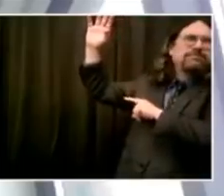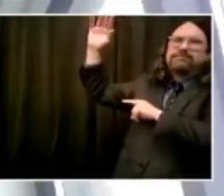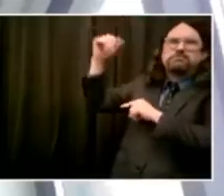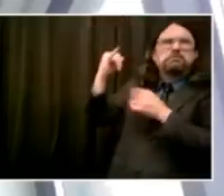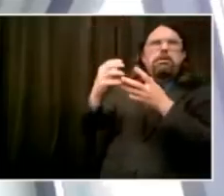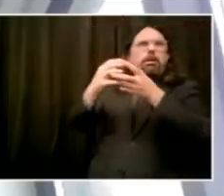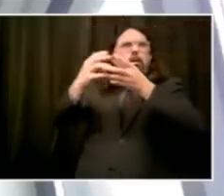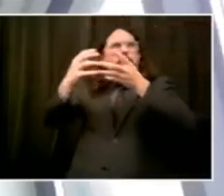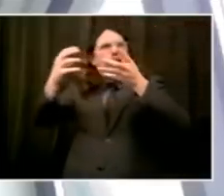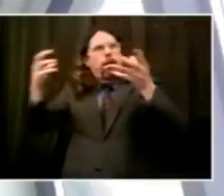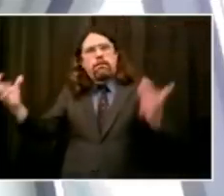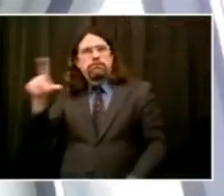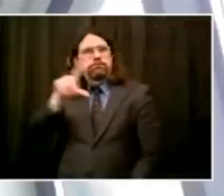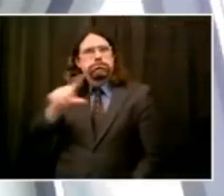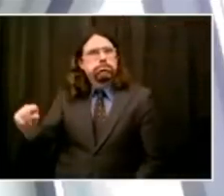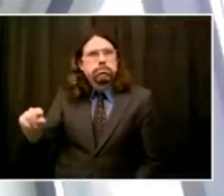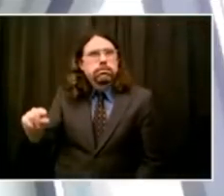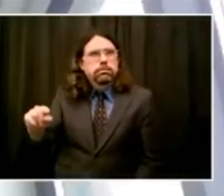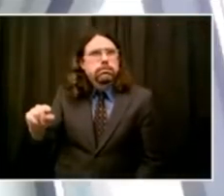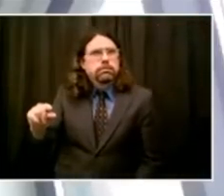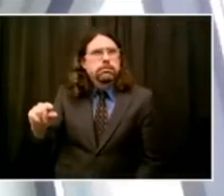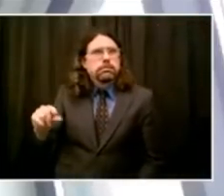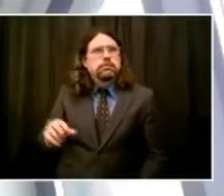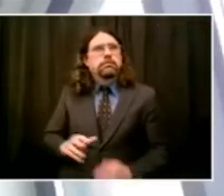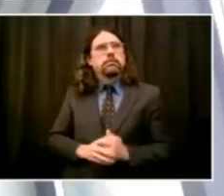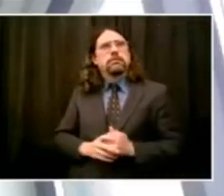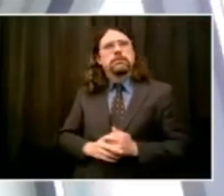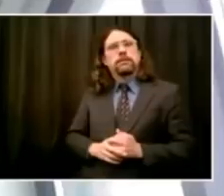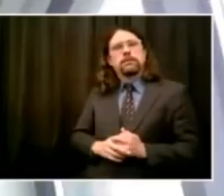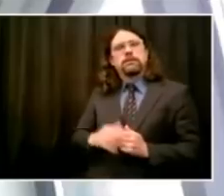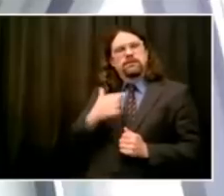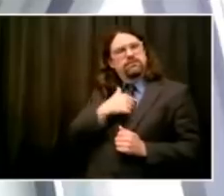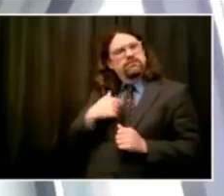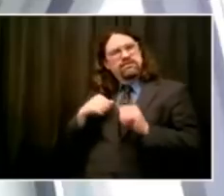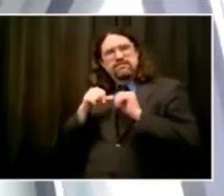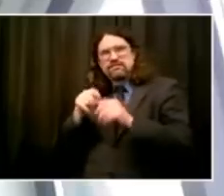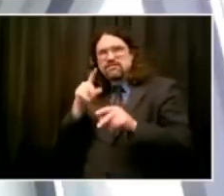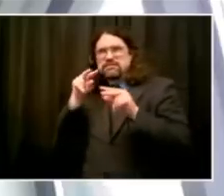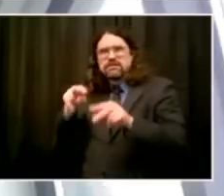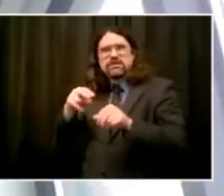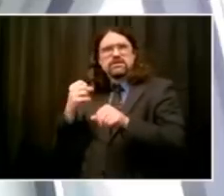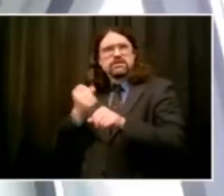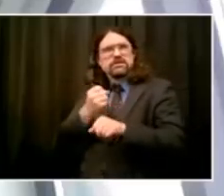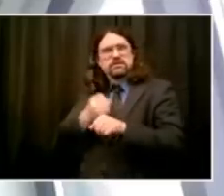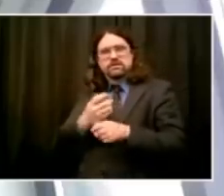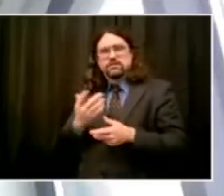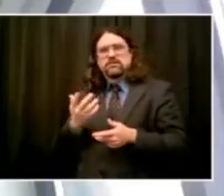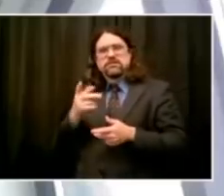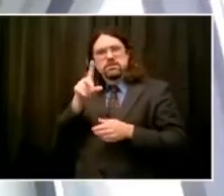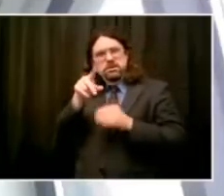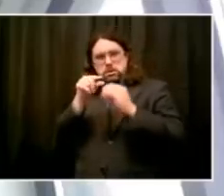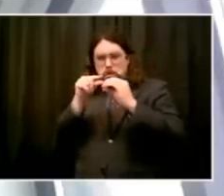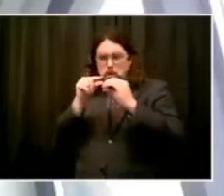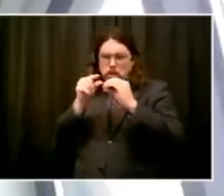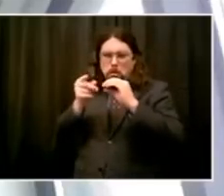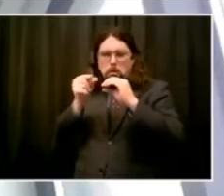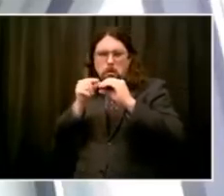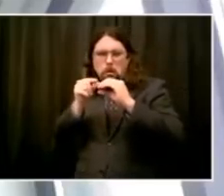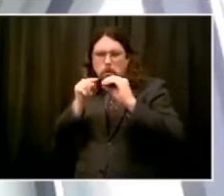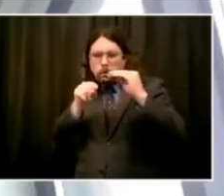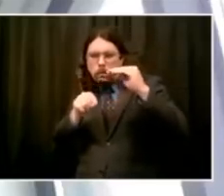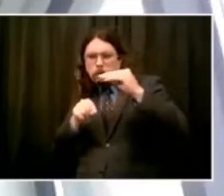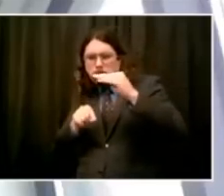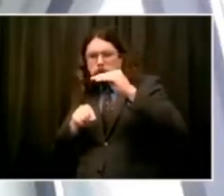unexplained influenza-like illnesses. That would be very worrisome, and that would suggest that we were having another wave of